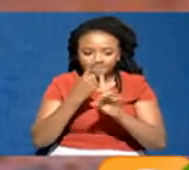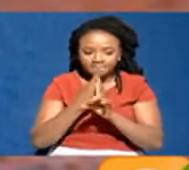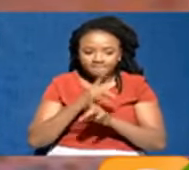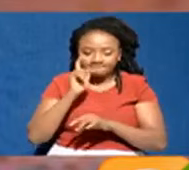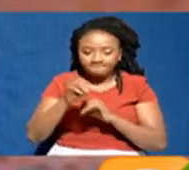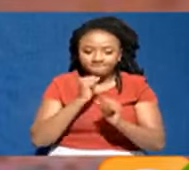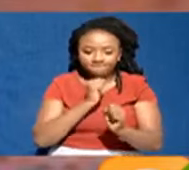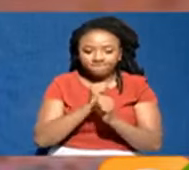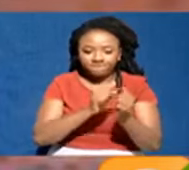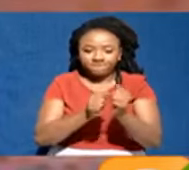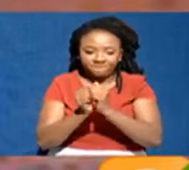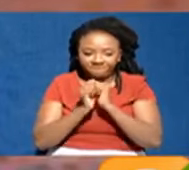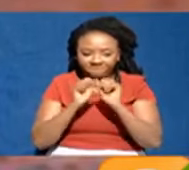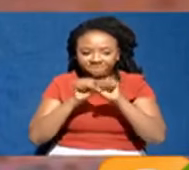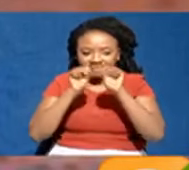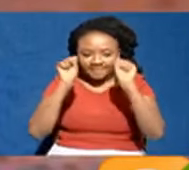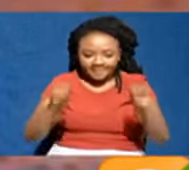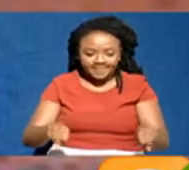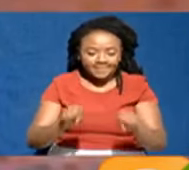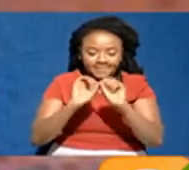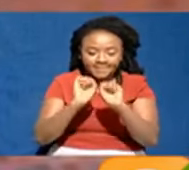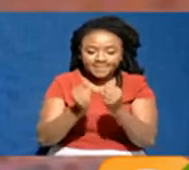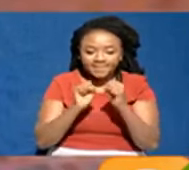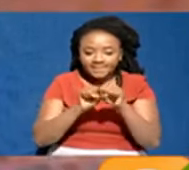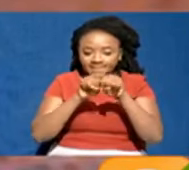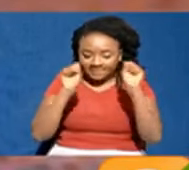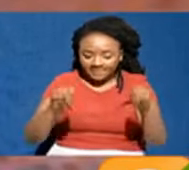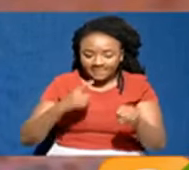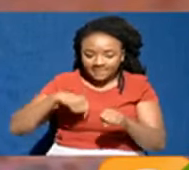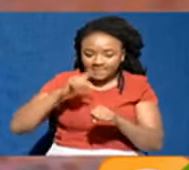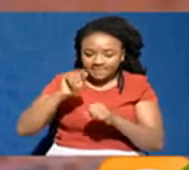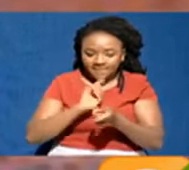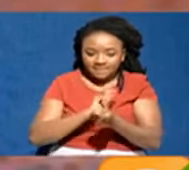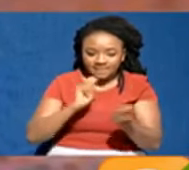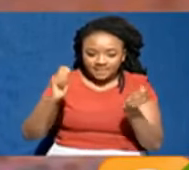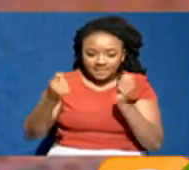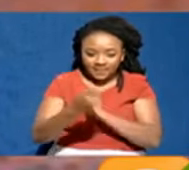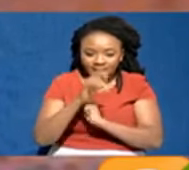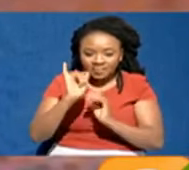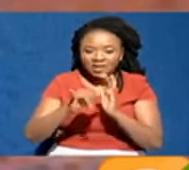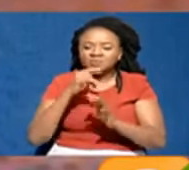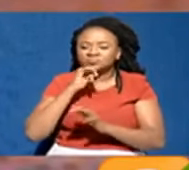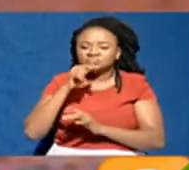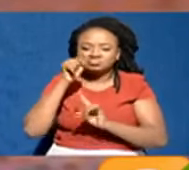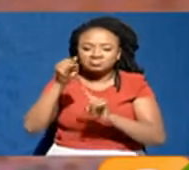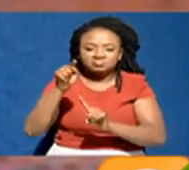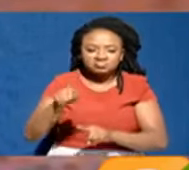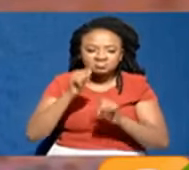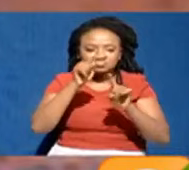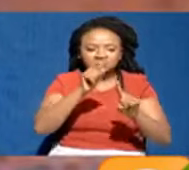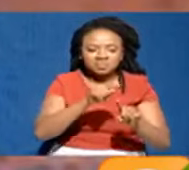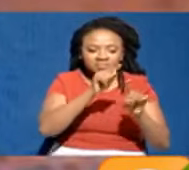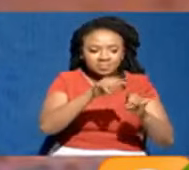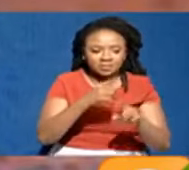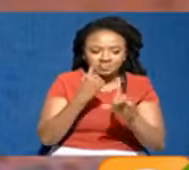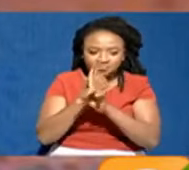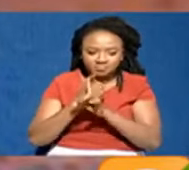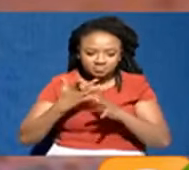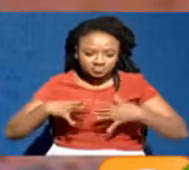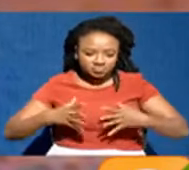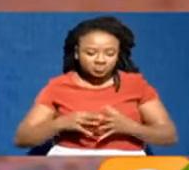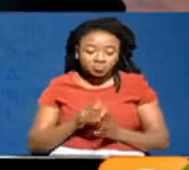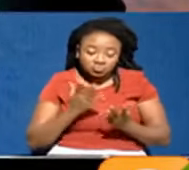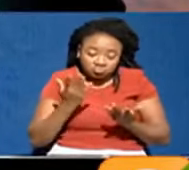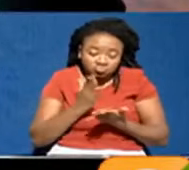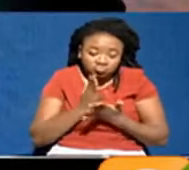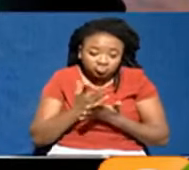in a system, which we call the safe systems approach. And that's a paradigm we need to move to, other than blaming, other than having knee-jerk reactions. I mean, it's clear